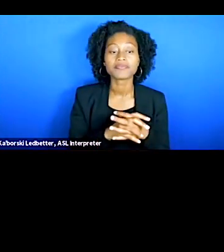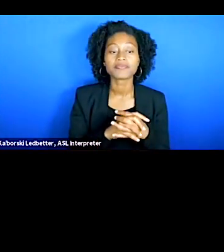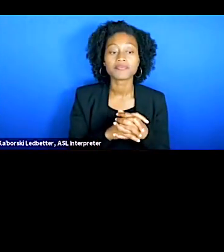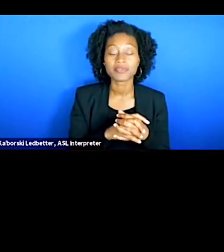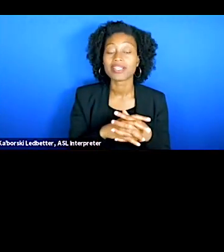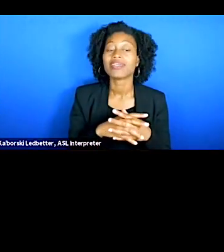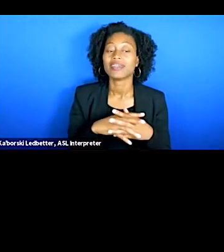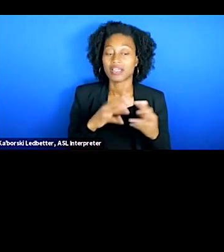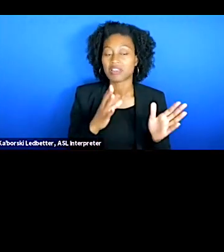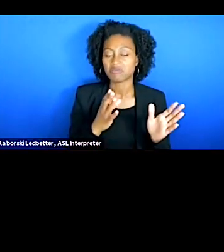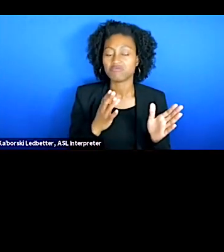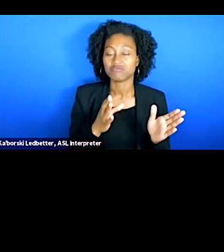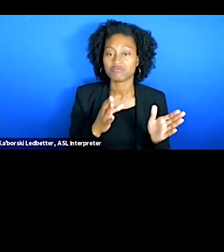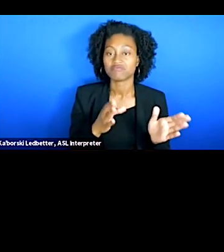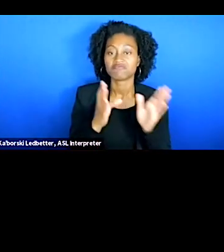quality appraisal.